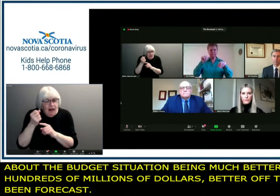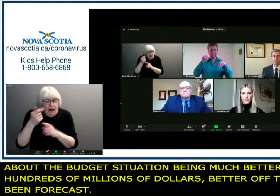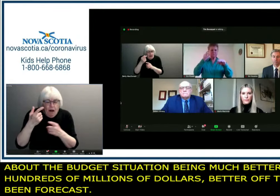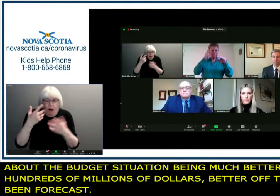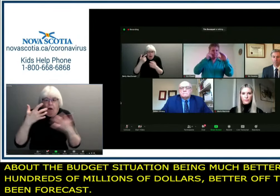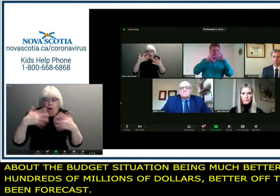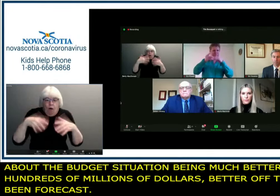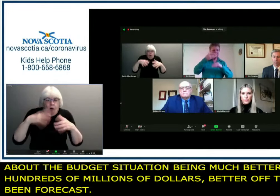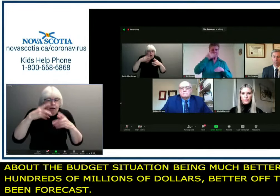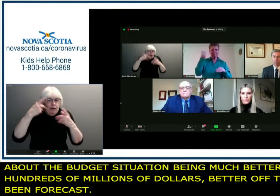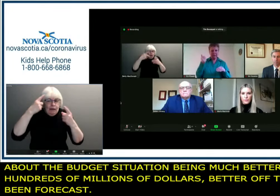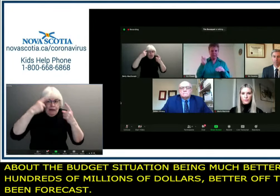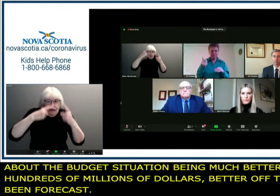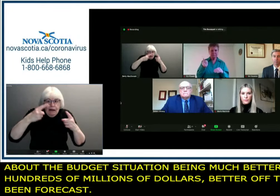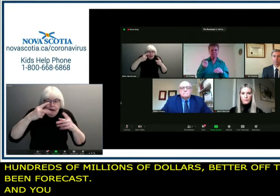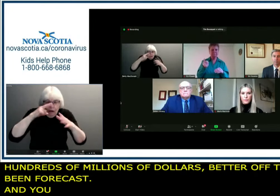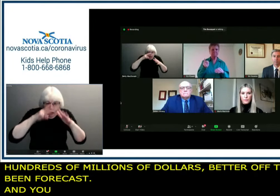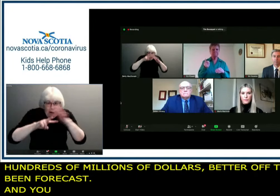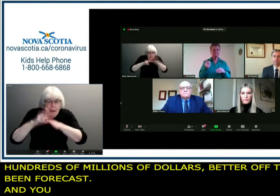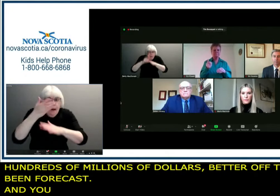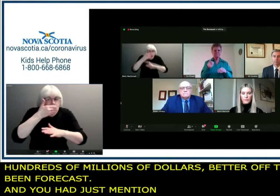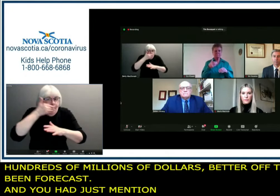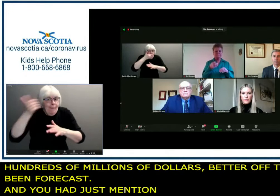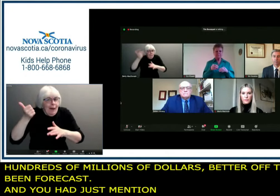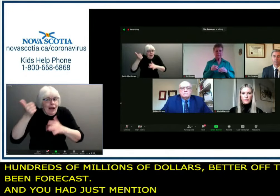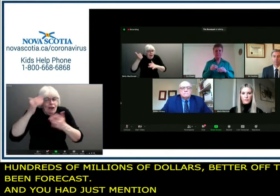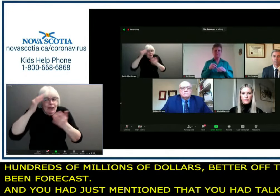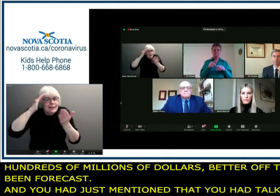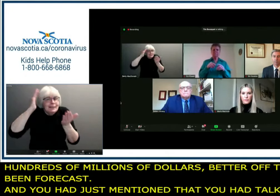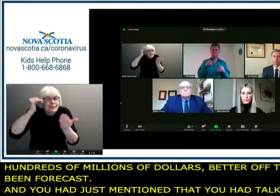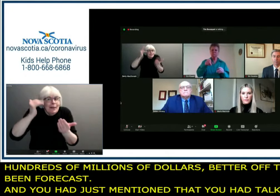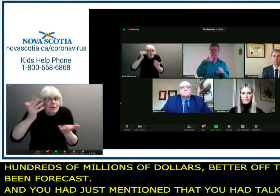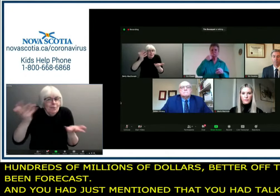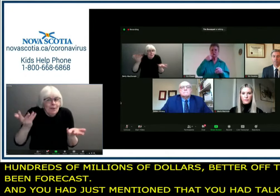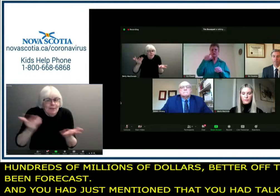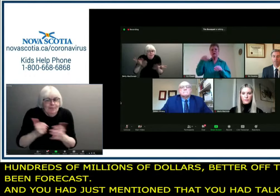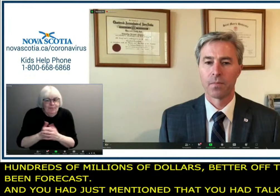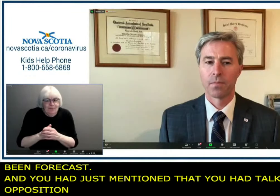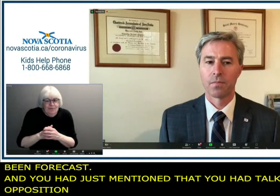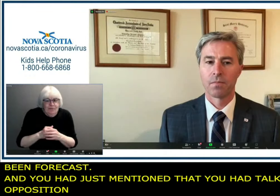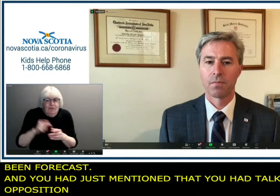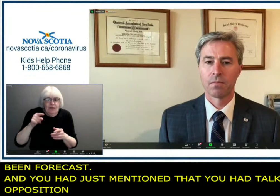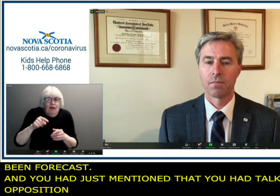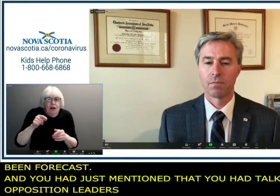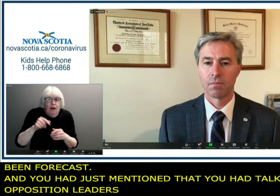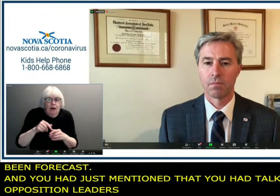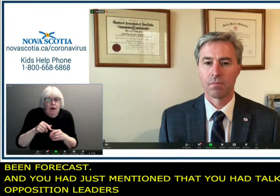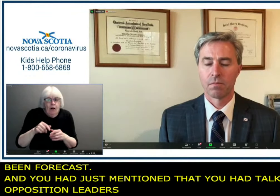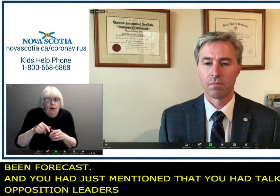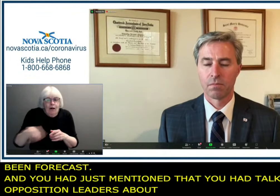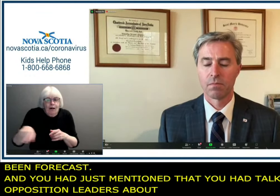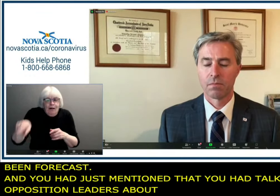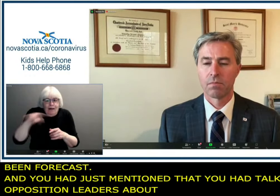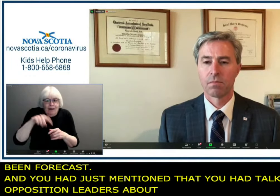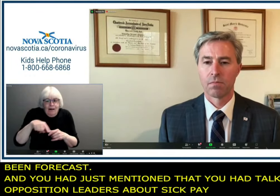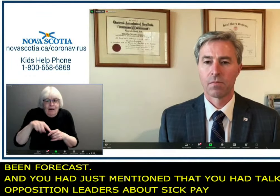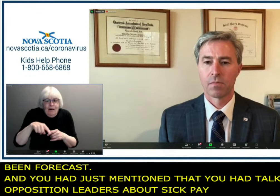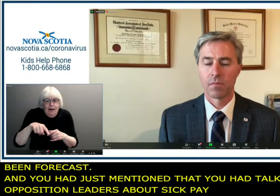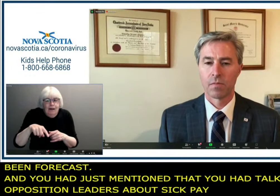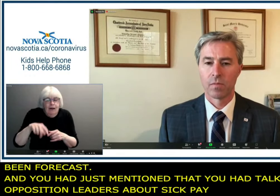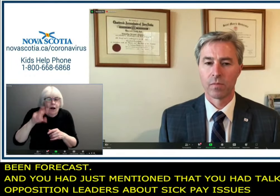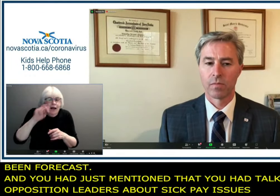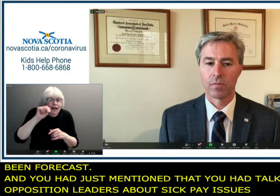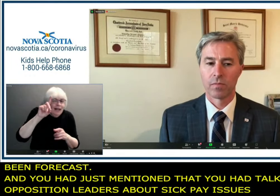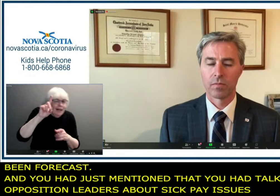And you had just mentioned that you had talked with the opposition leaders about sick pay issues. Is